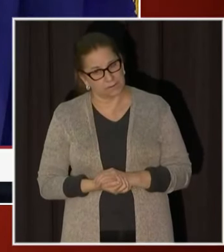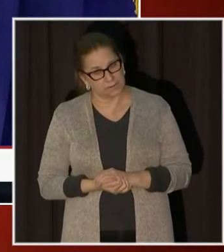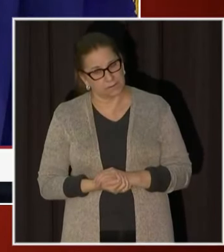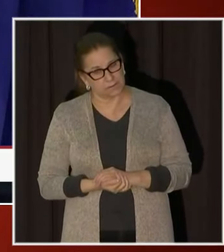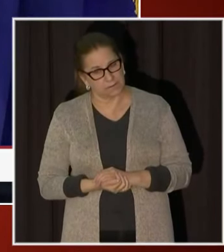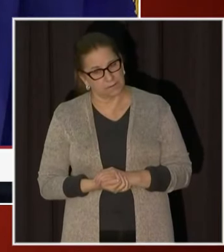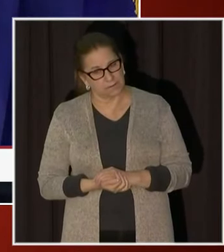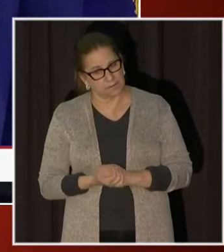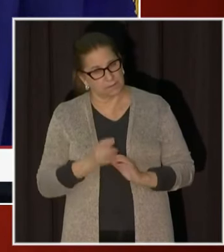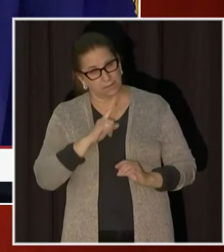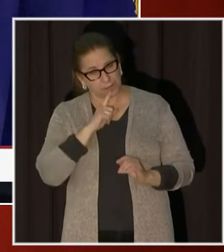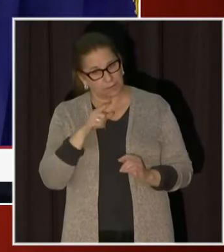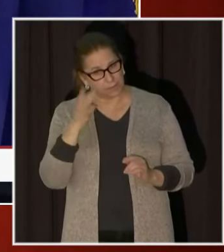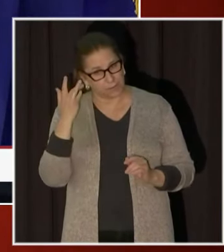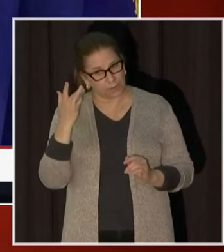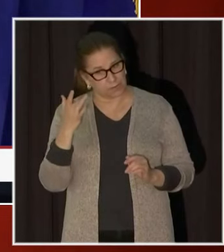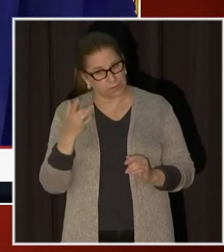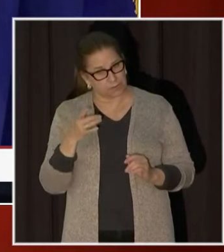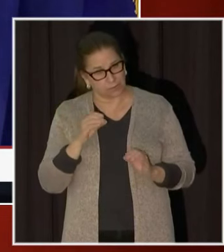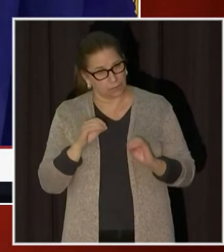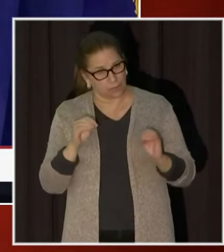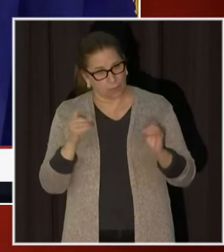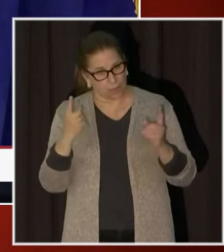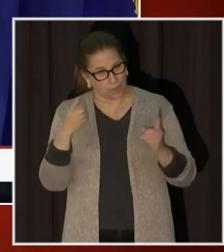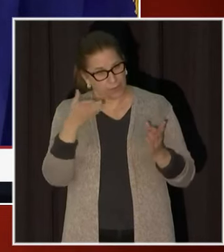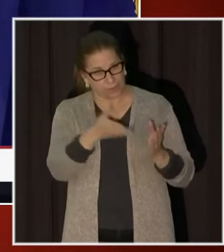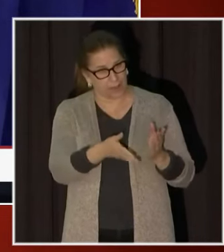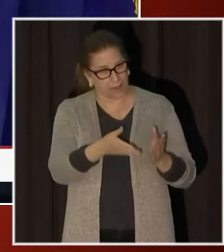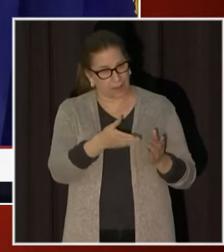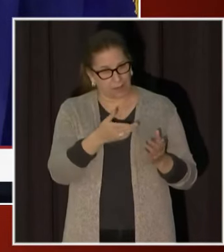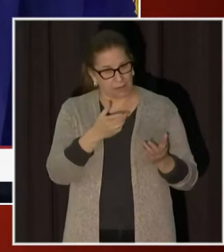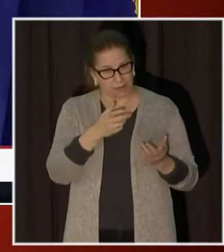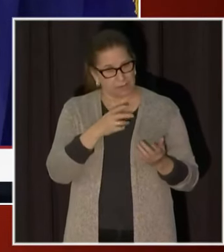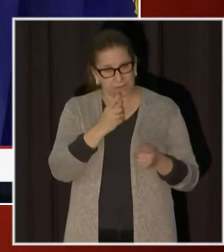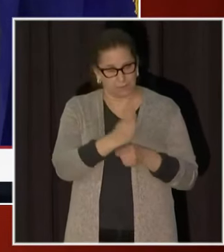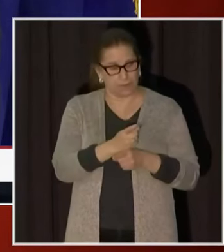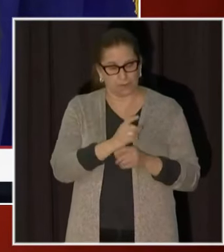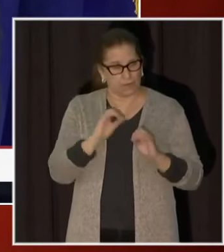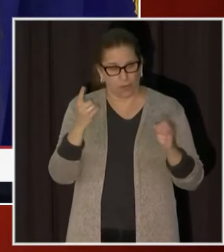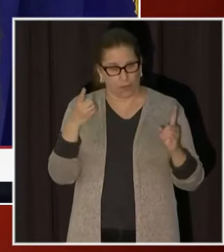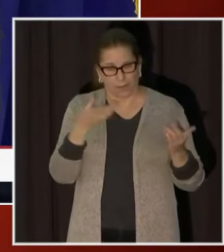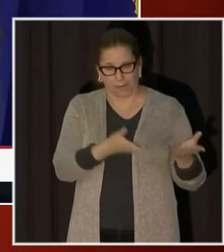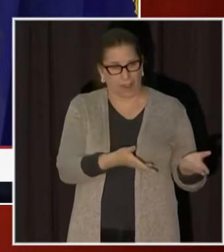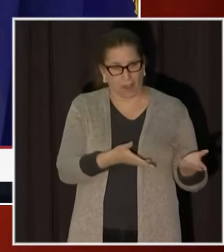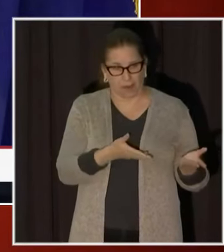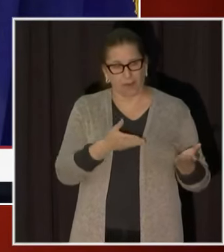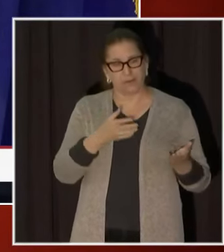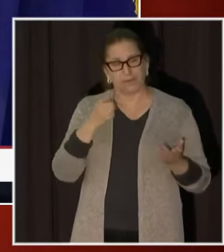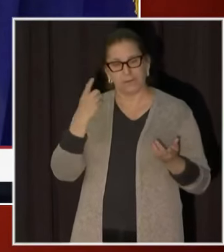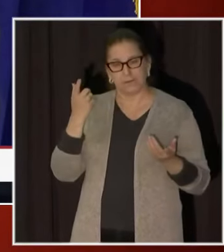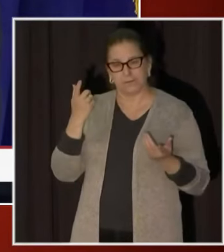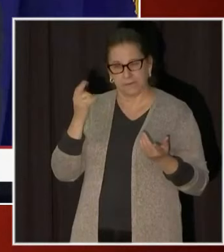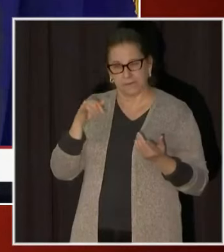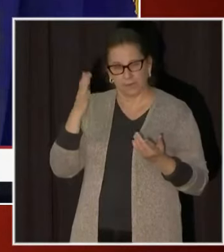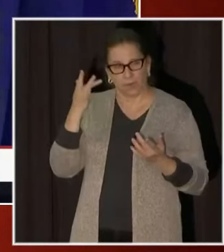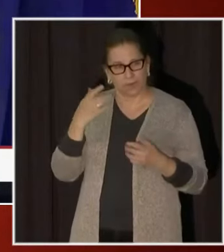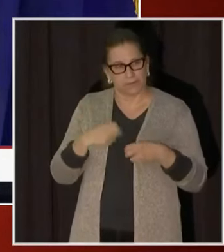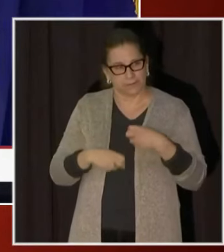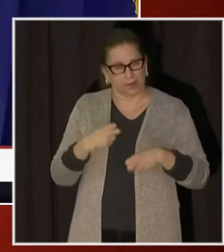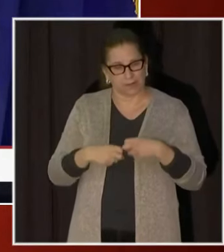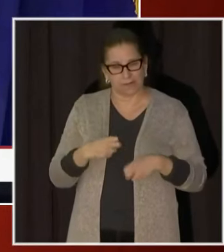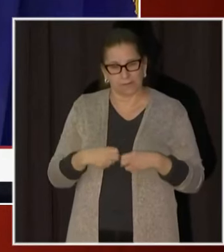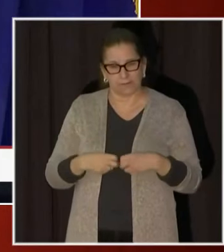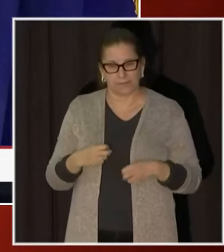or? Yes. Oh, it has to be. Because if you think about it, at a meeting, a member introduces a bill, circulates it